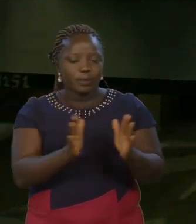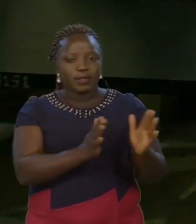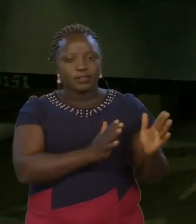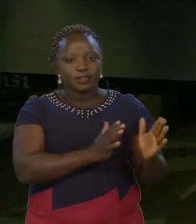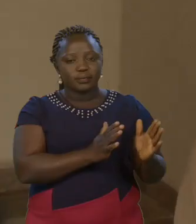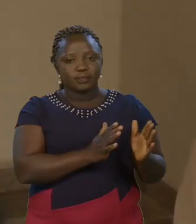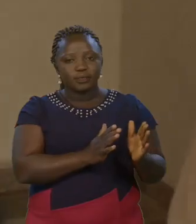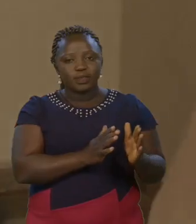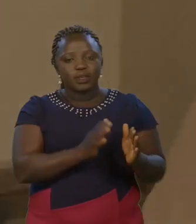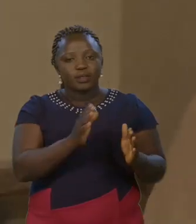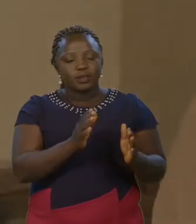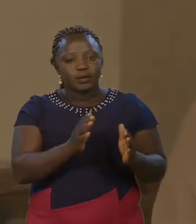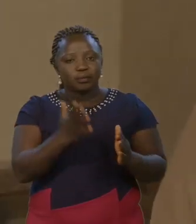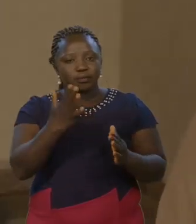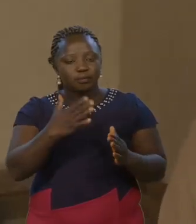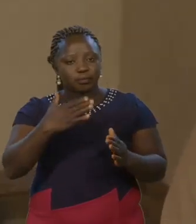plans.